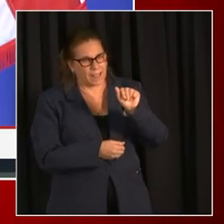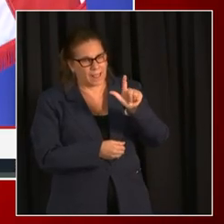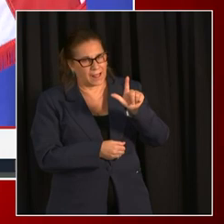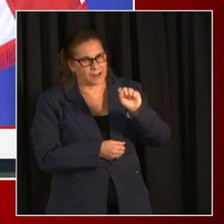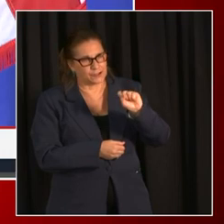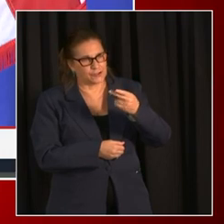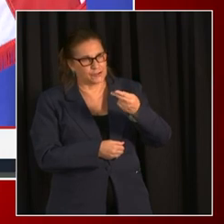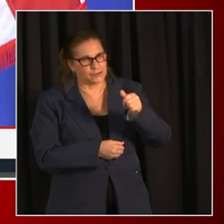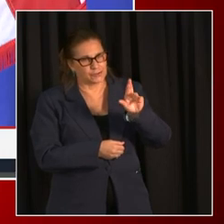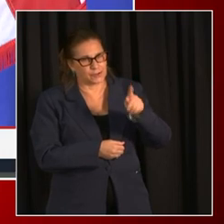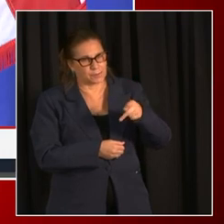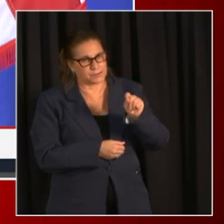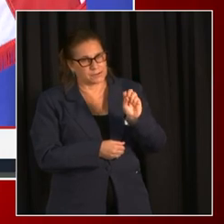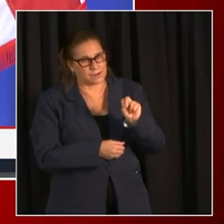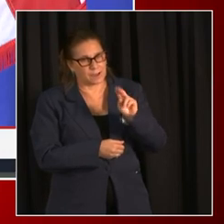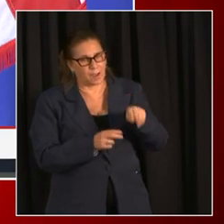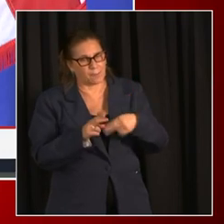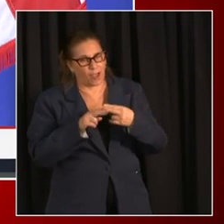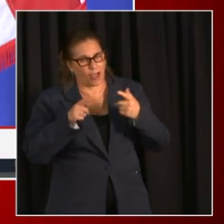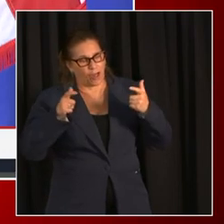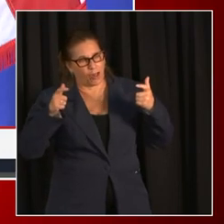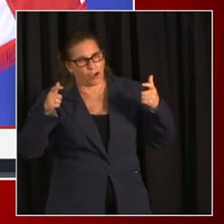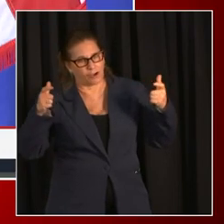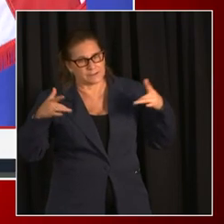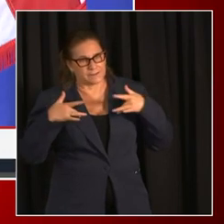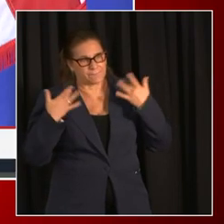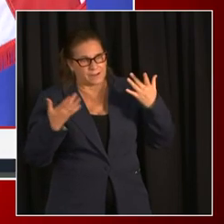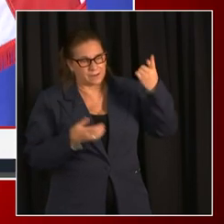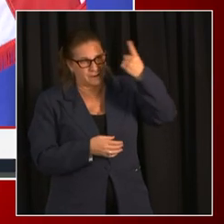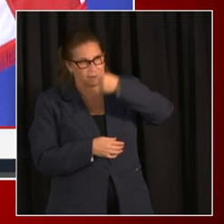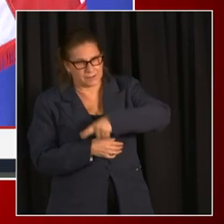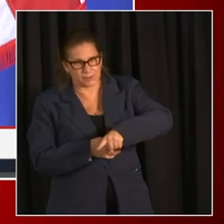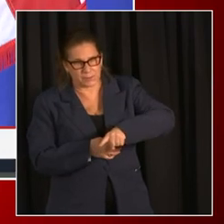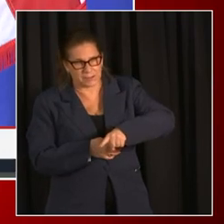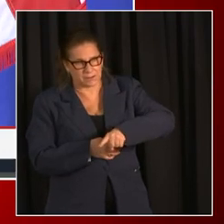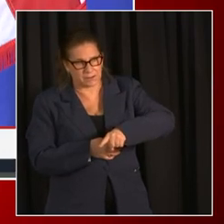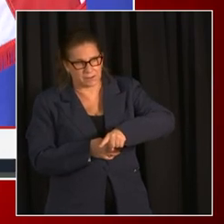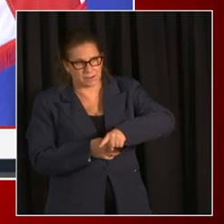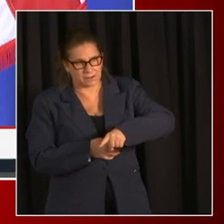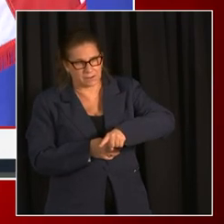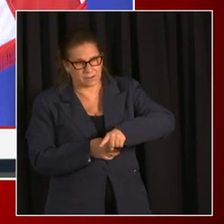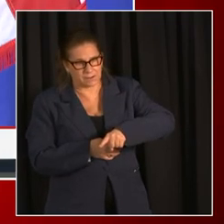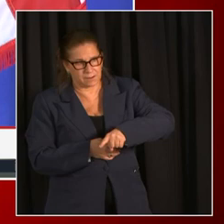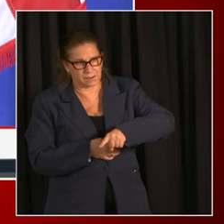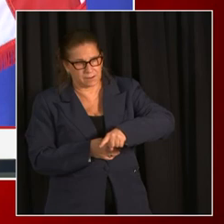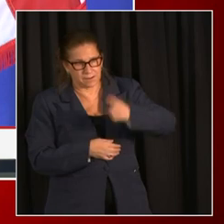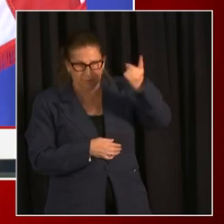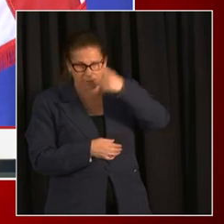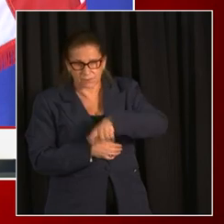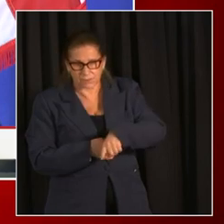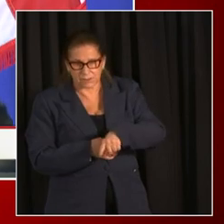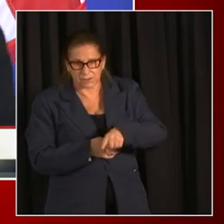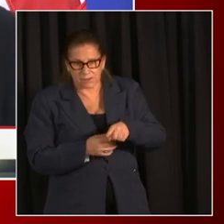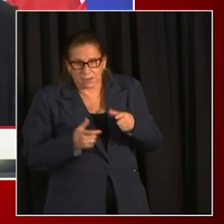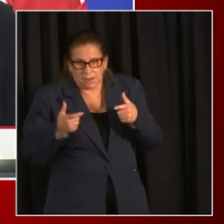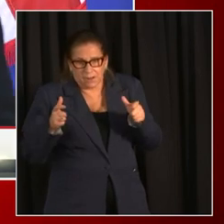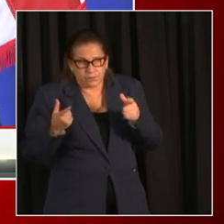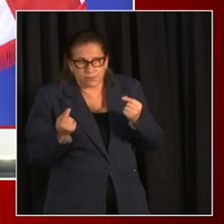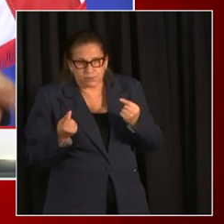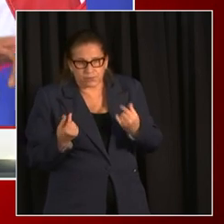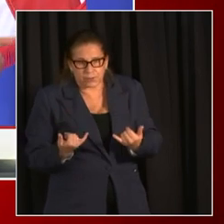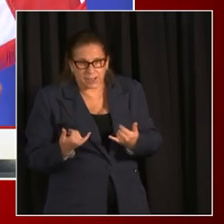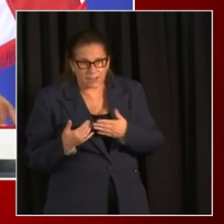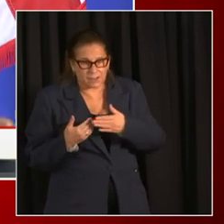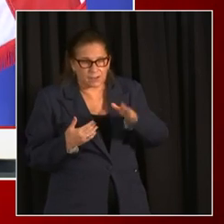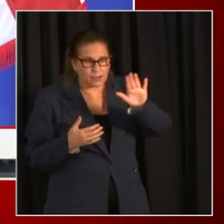similar conversations about public safety surrounding the Republican National Convention events, which will be in D.C.? We actually haven't, and